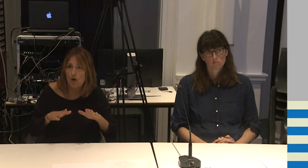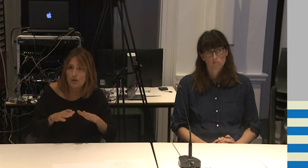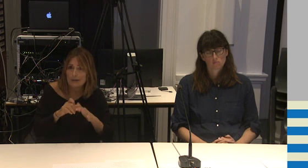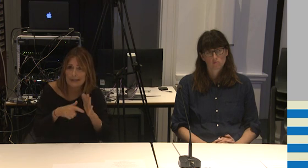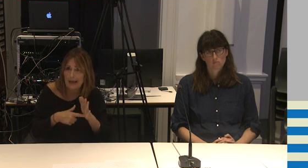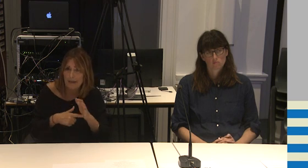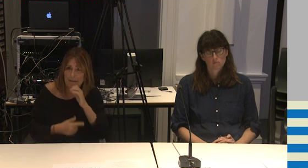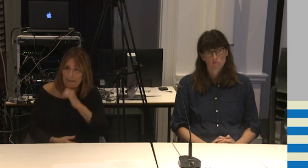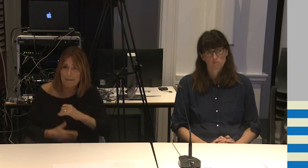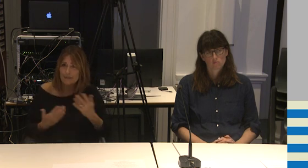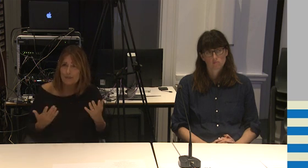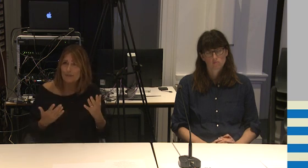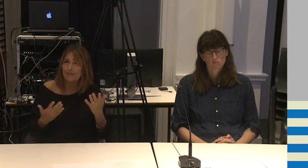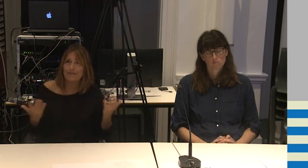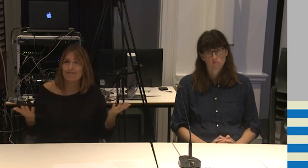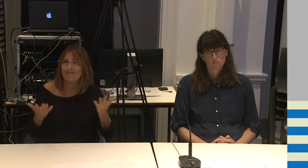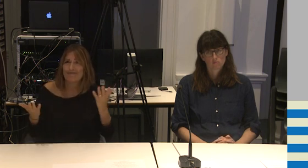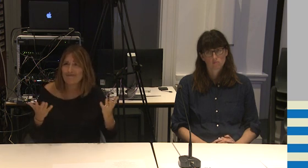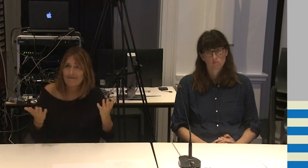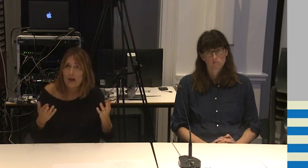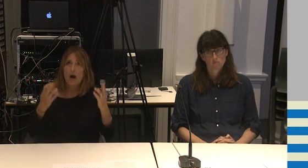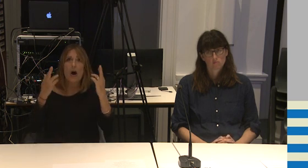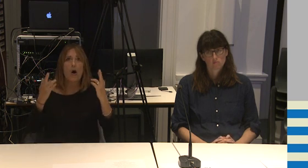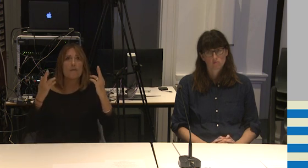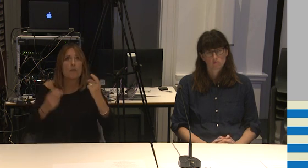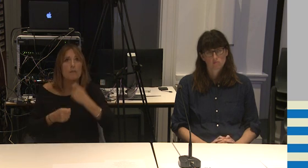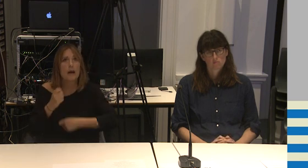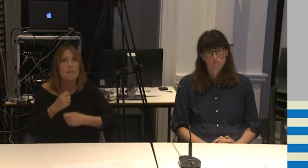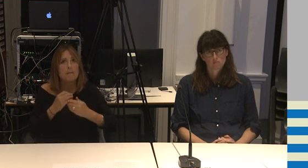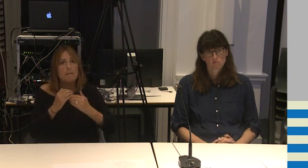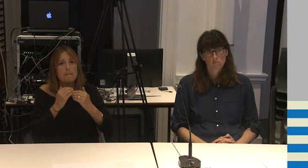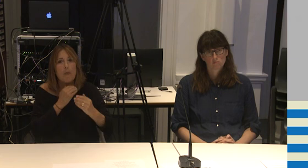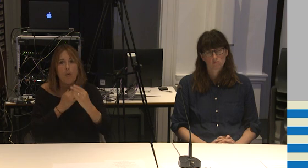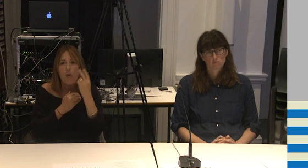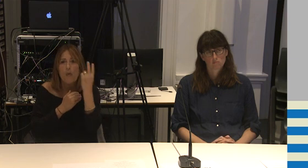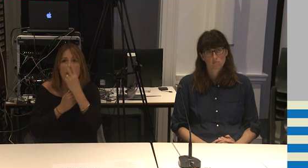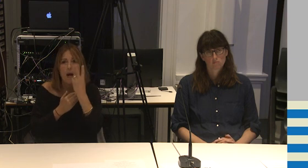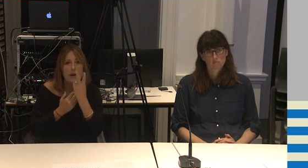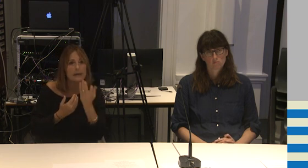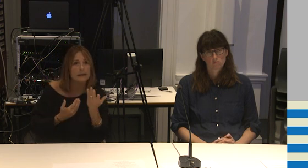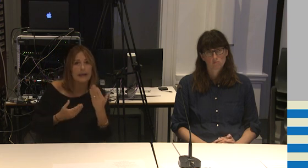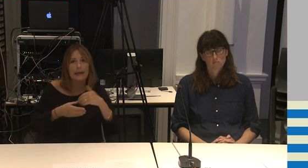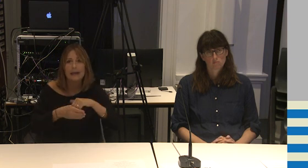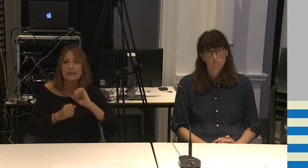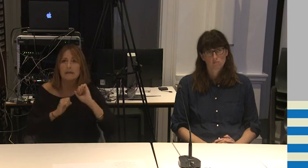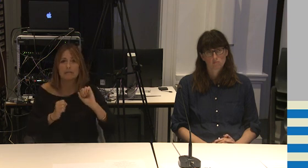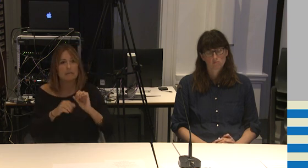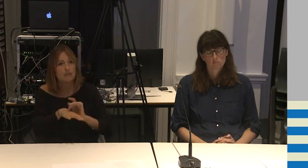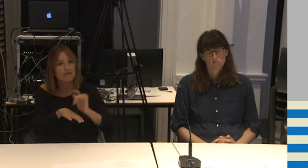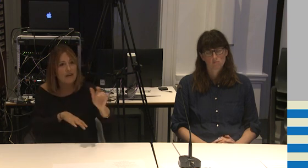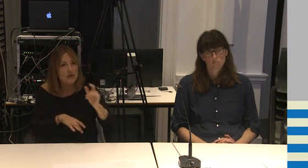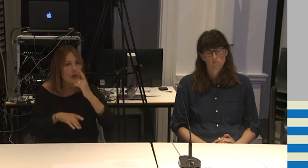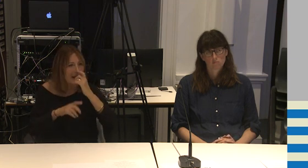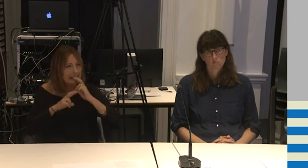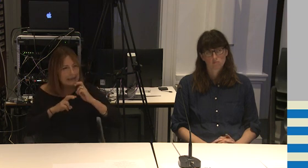man. And so I think hopefully as we get more blind people into the profession, we'll be able to explore some